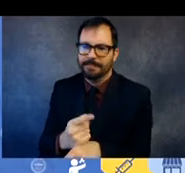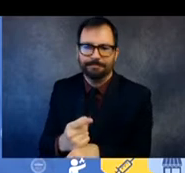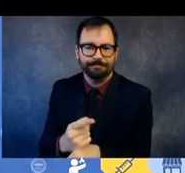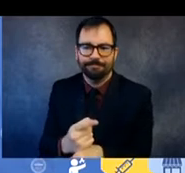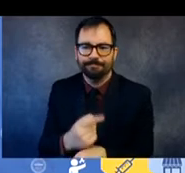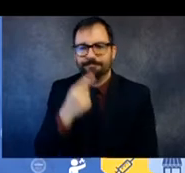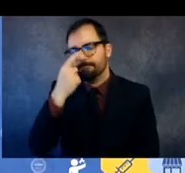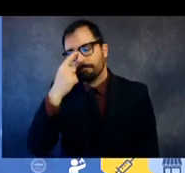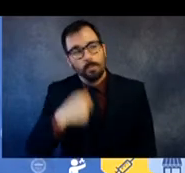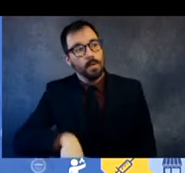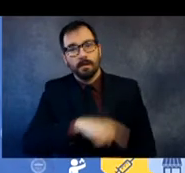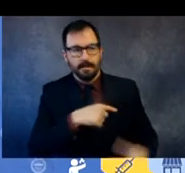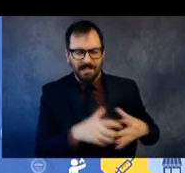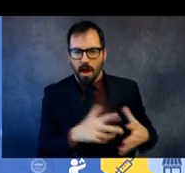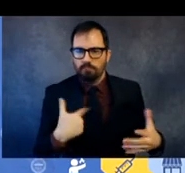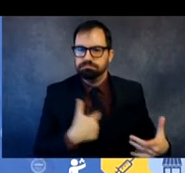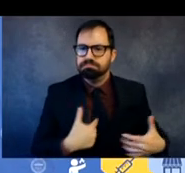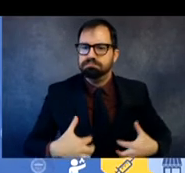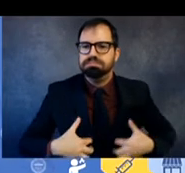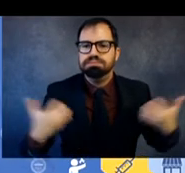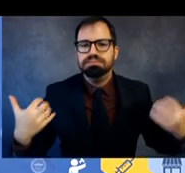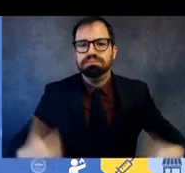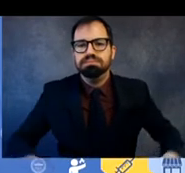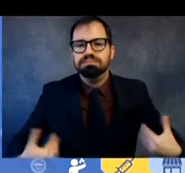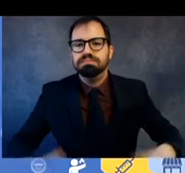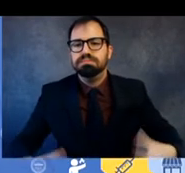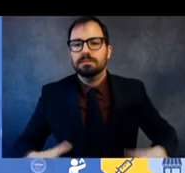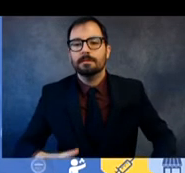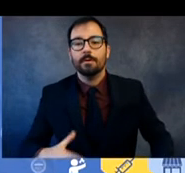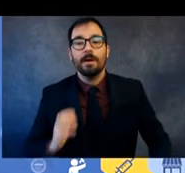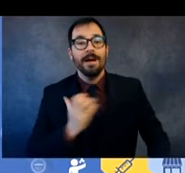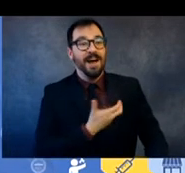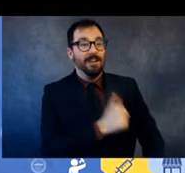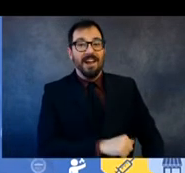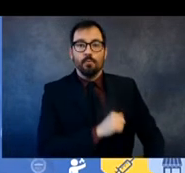have an adjustment in our attitudes. And